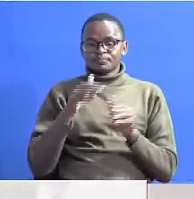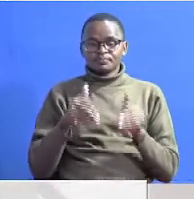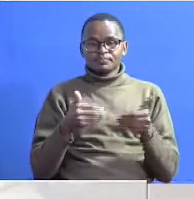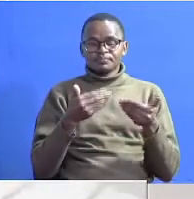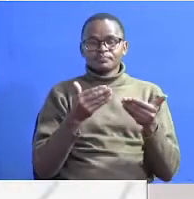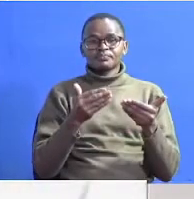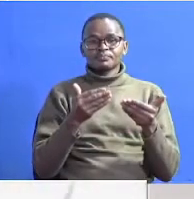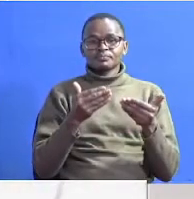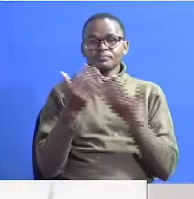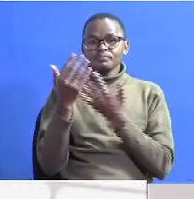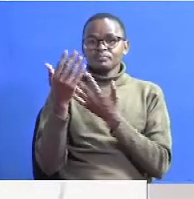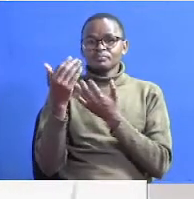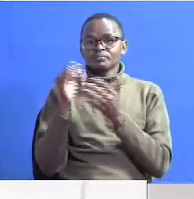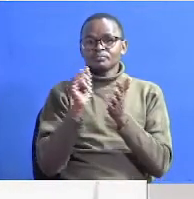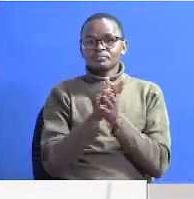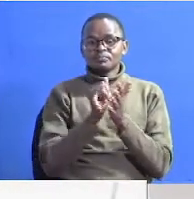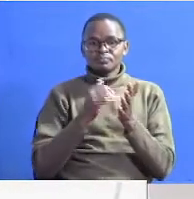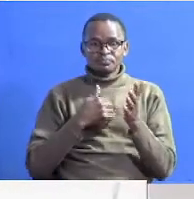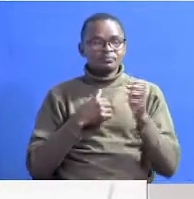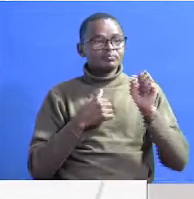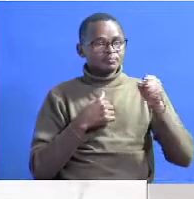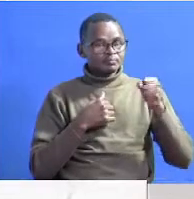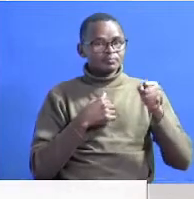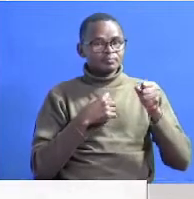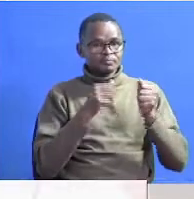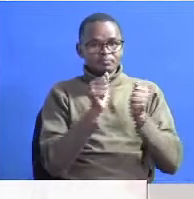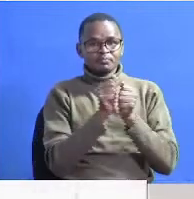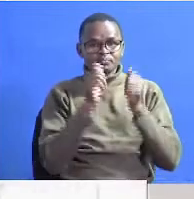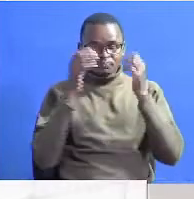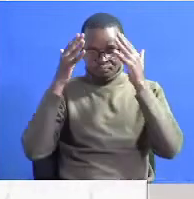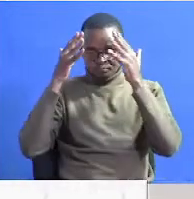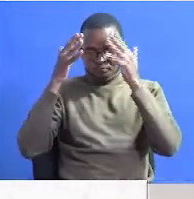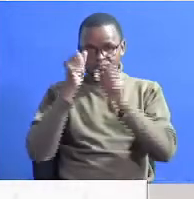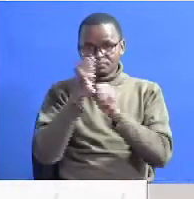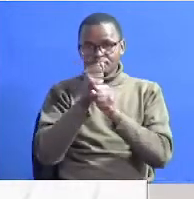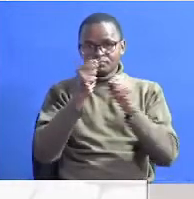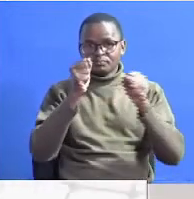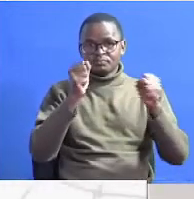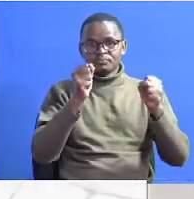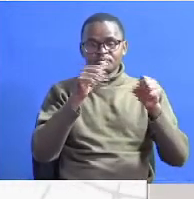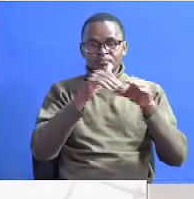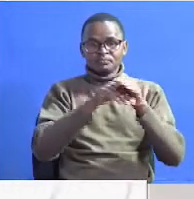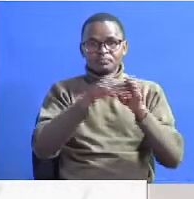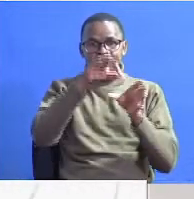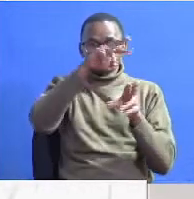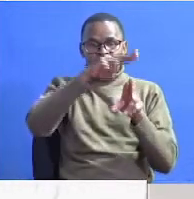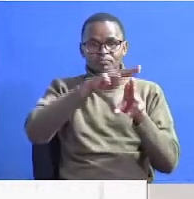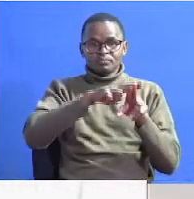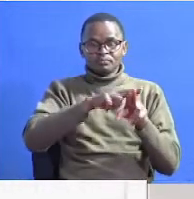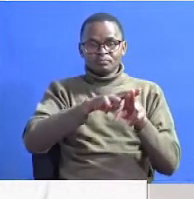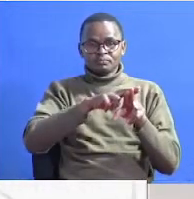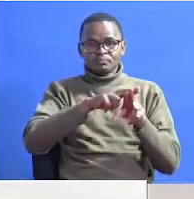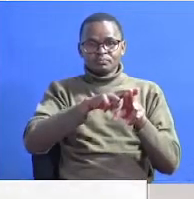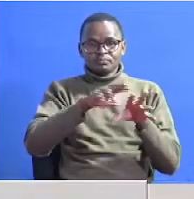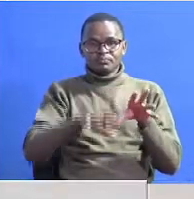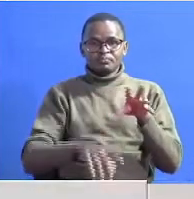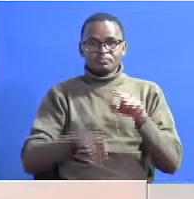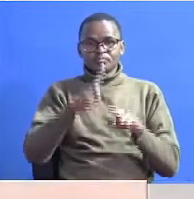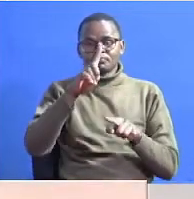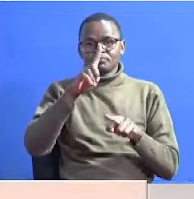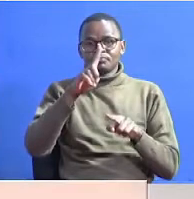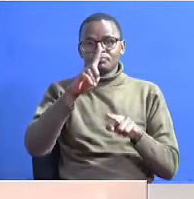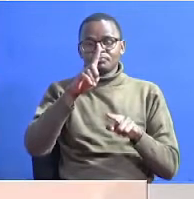given us hope that we can vie with commitment and hard work, we can vie any elective seat and of course clinch. That is